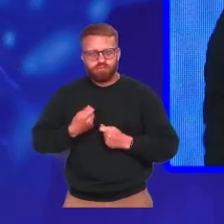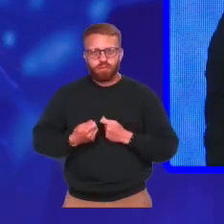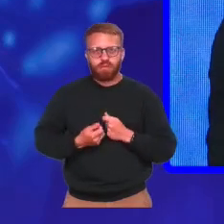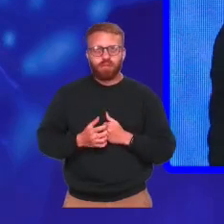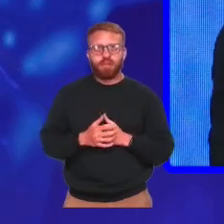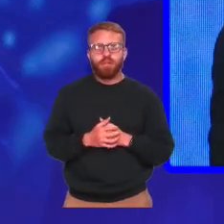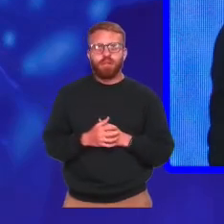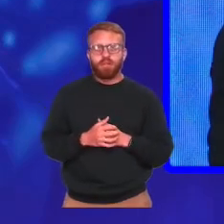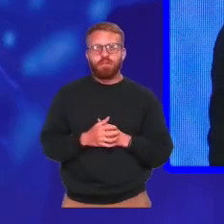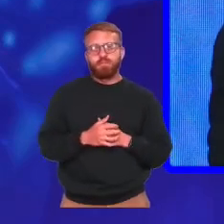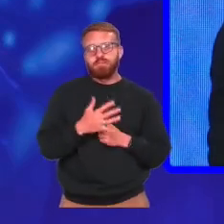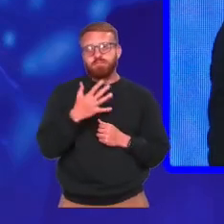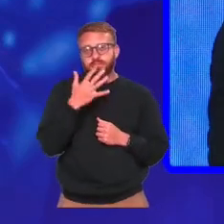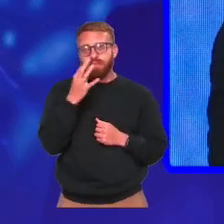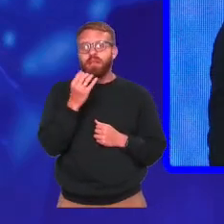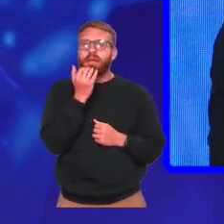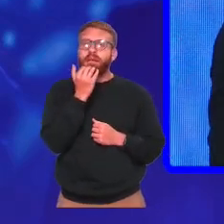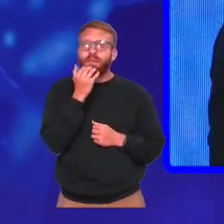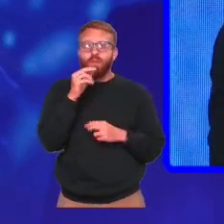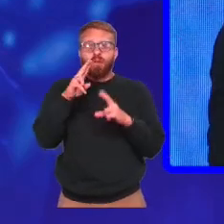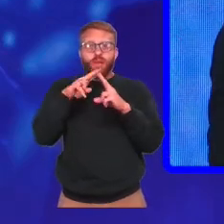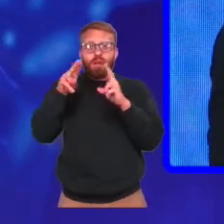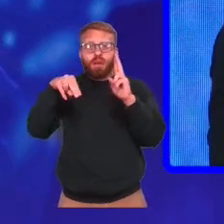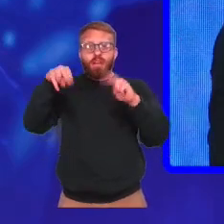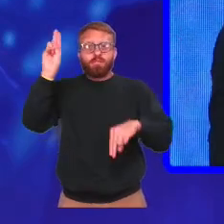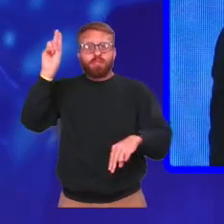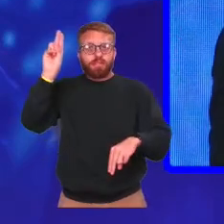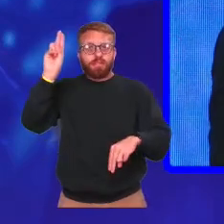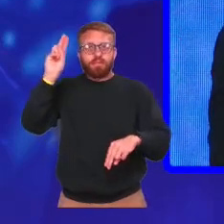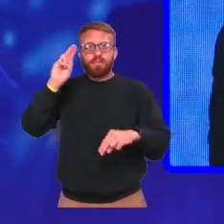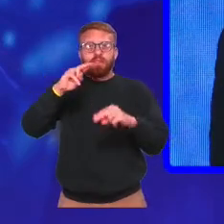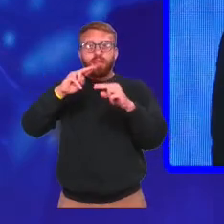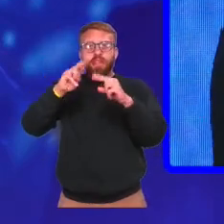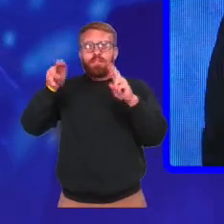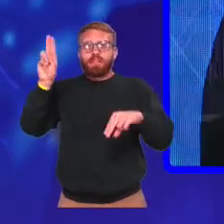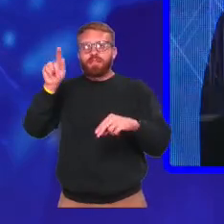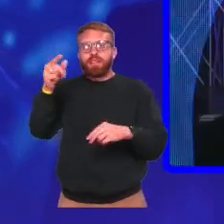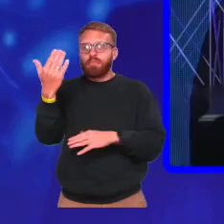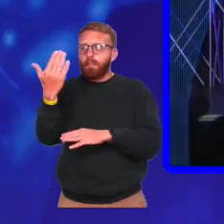make sure that you create that amazing, unique value proposition for the PlayStation player.